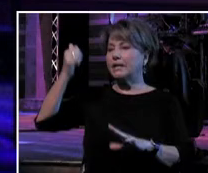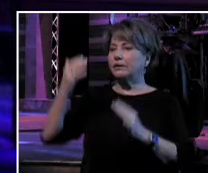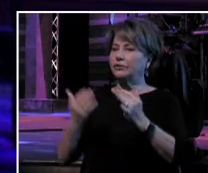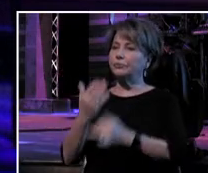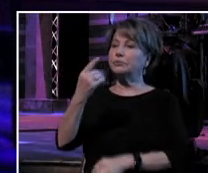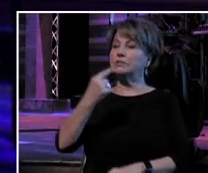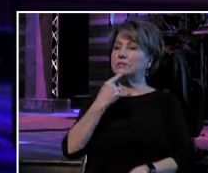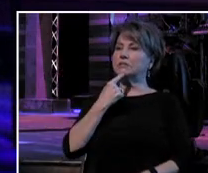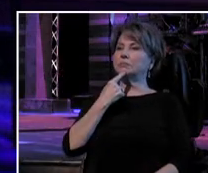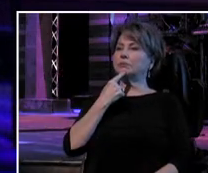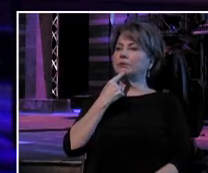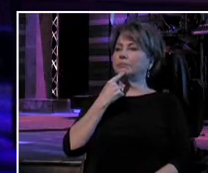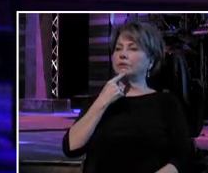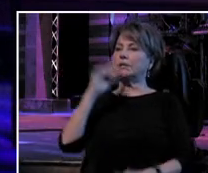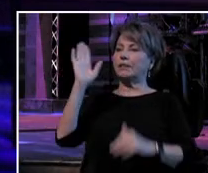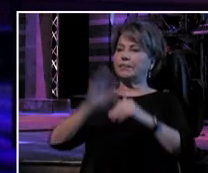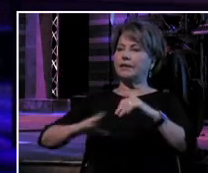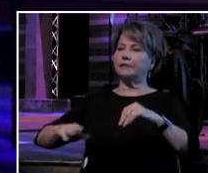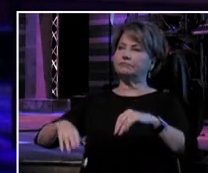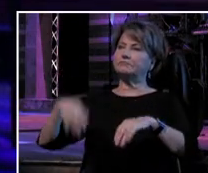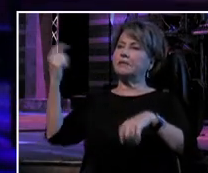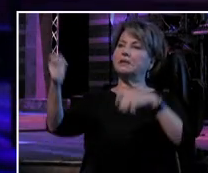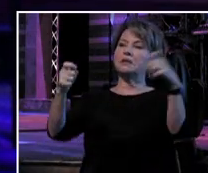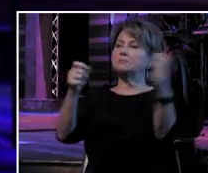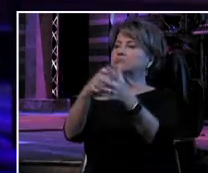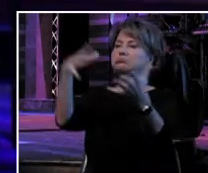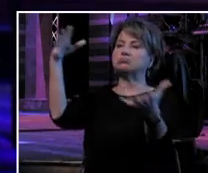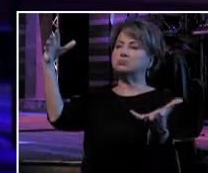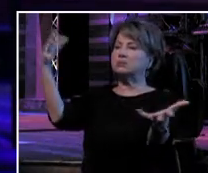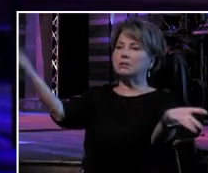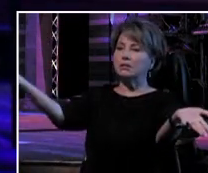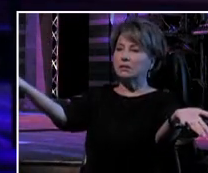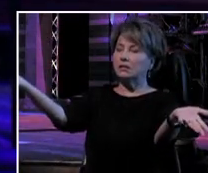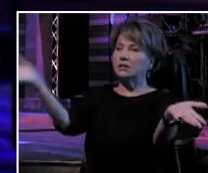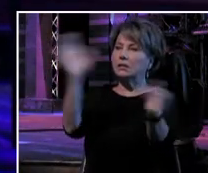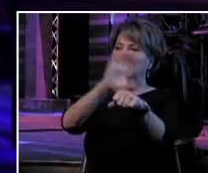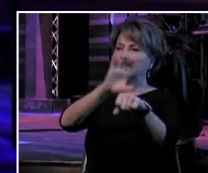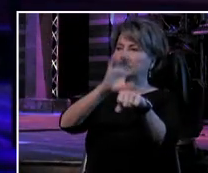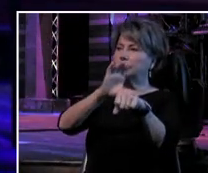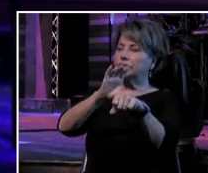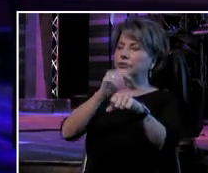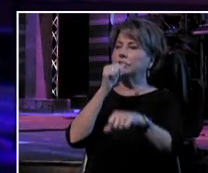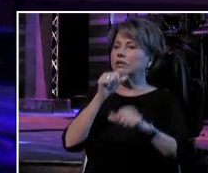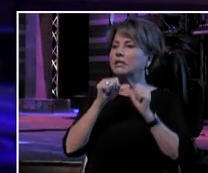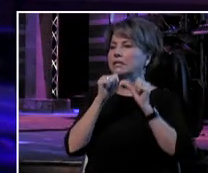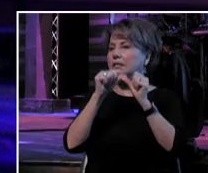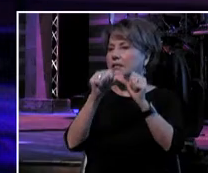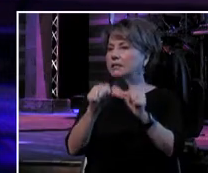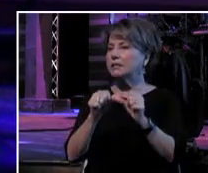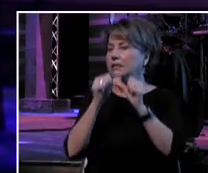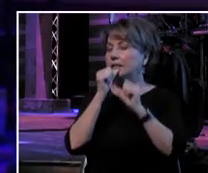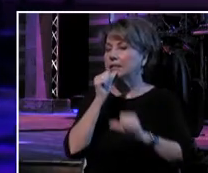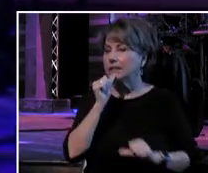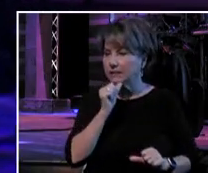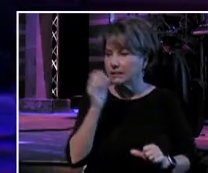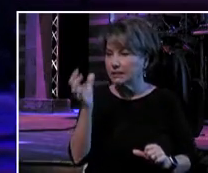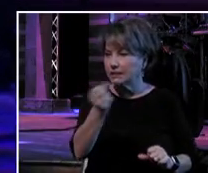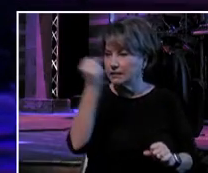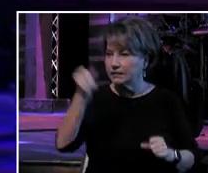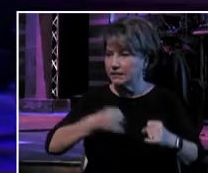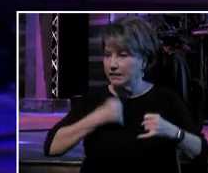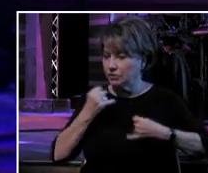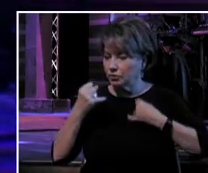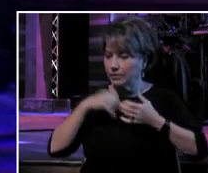than you would on a carefree life. Church, endure. Take your joy in